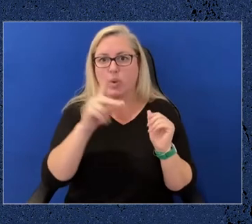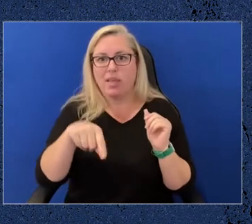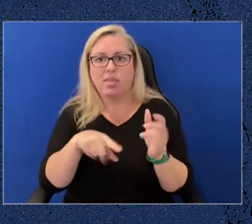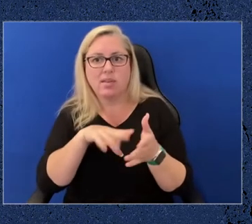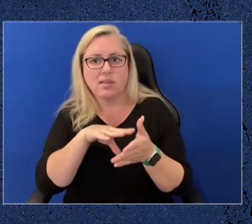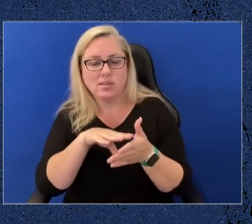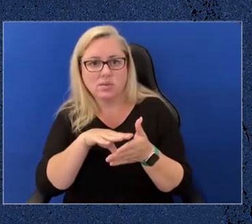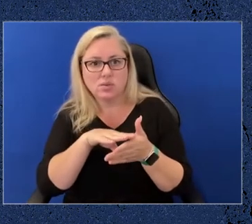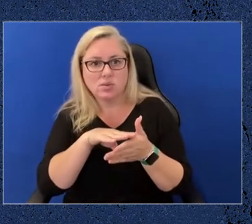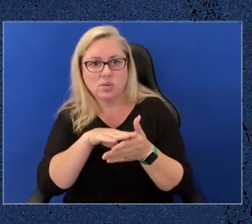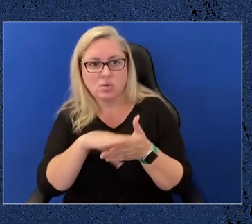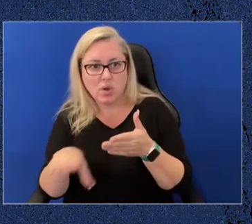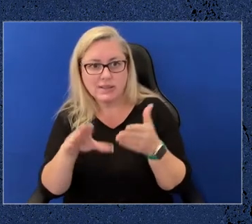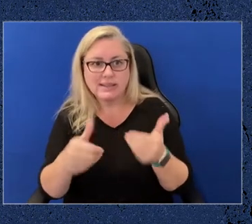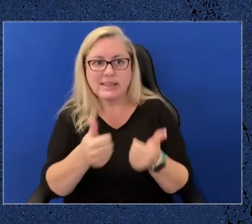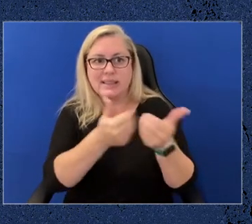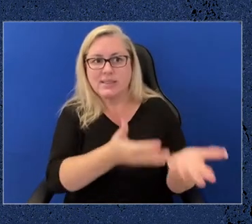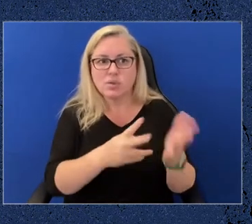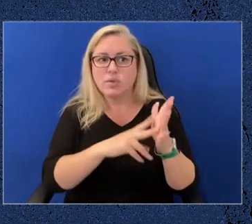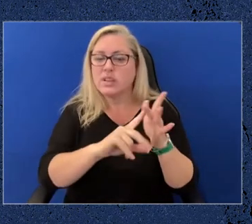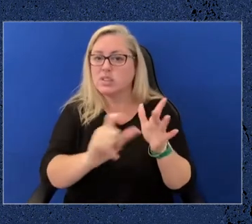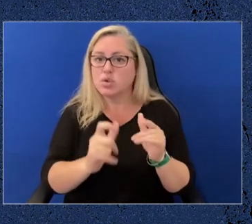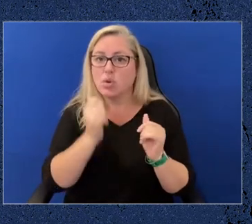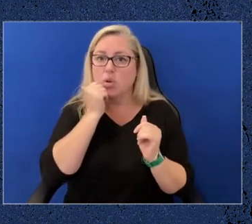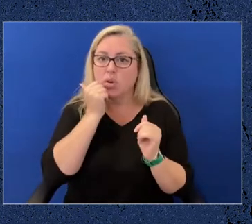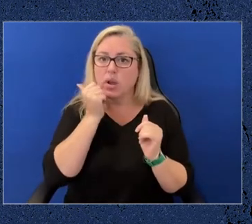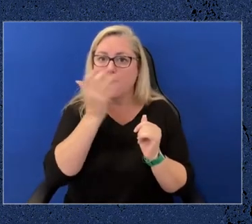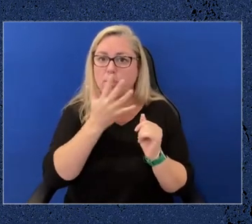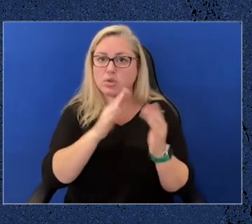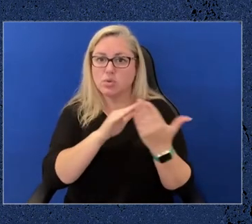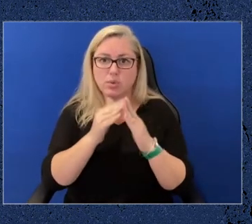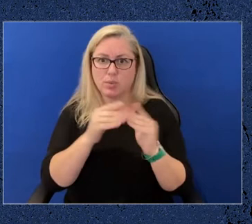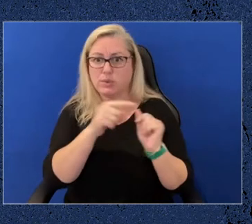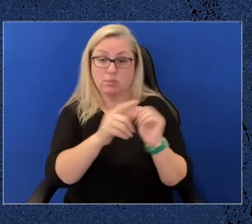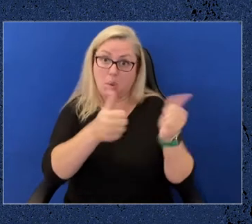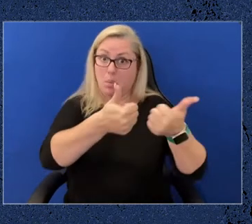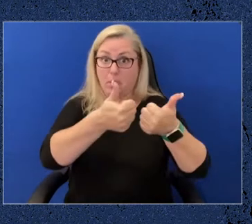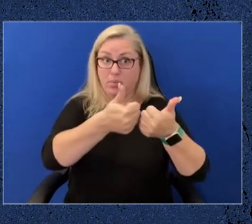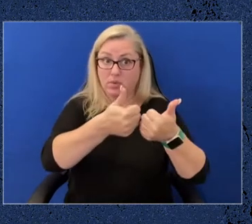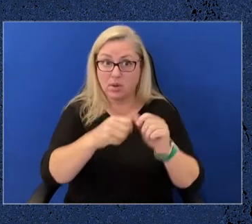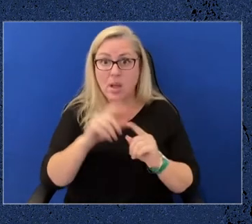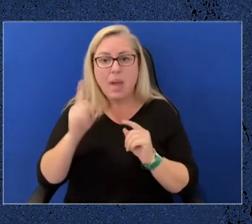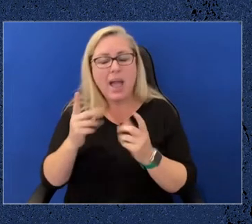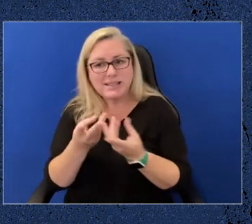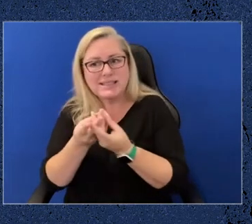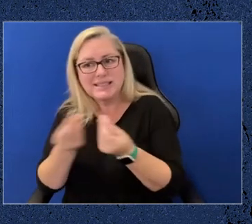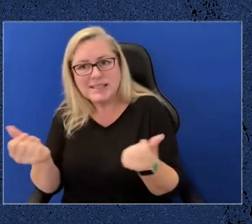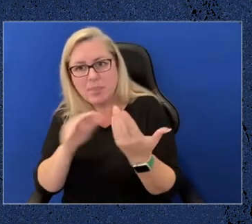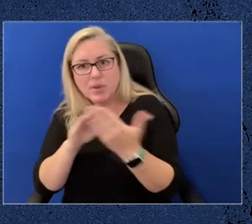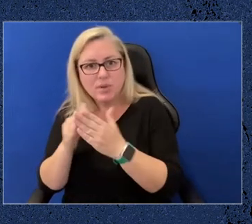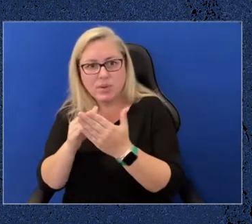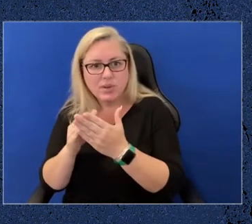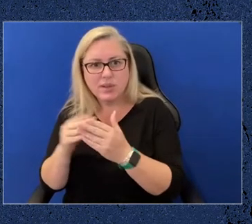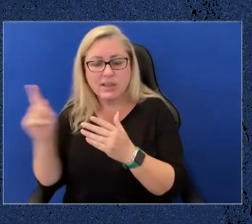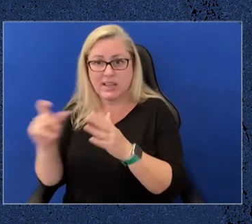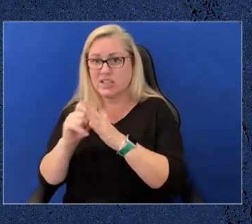government gave to Victorian Aboriginal communities to pilot cultural burning, amazing. But there are some communities who are up, Judge Aburung, for example,